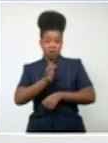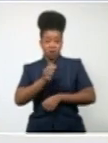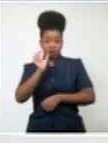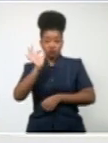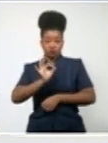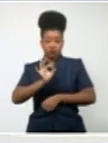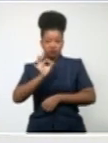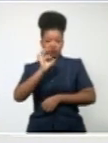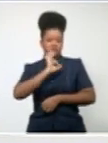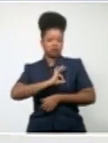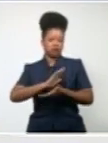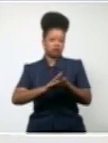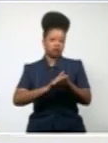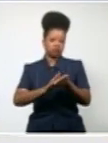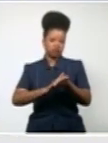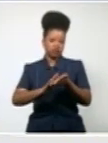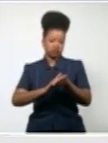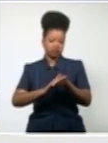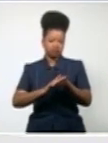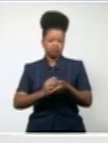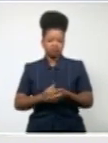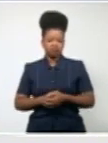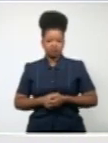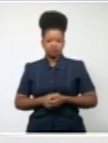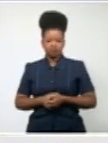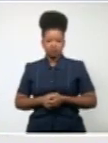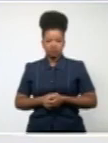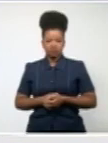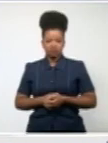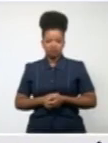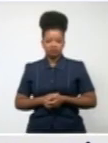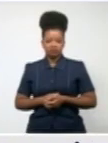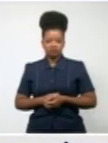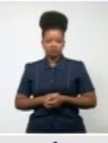been asymptomatic when testing positive.